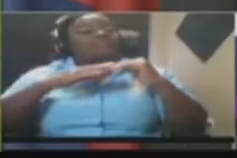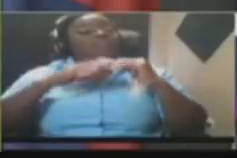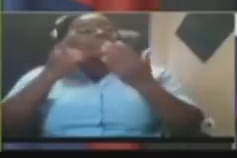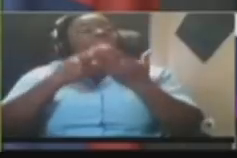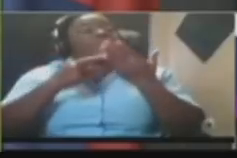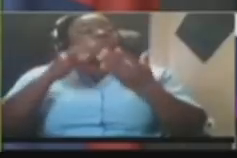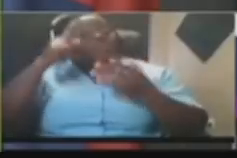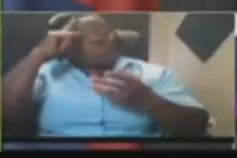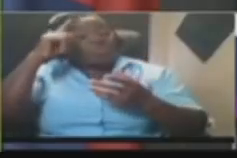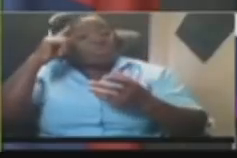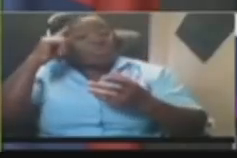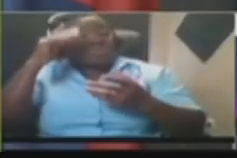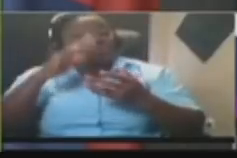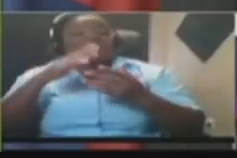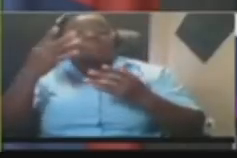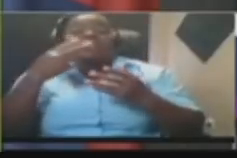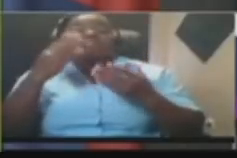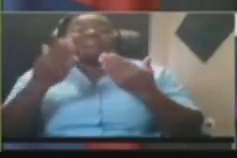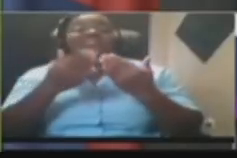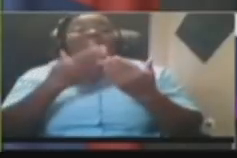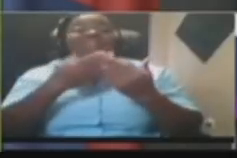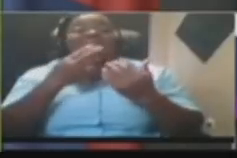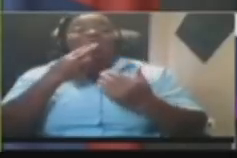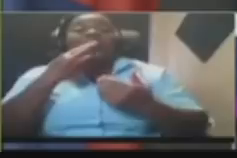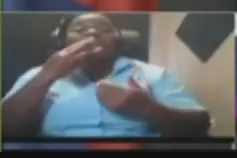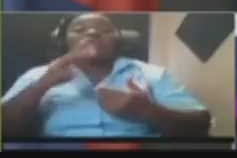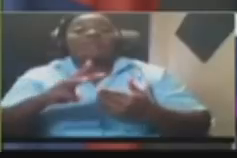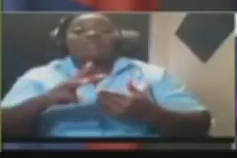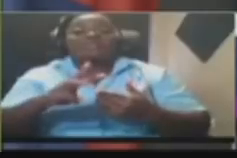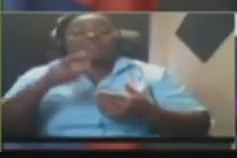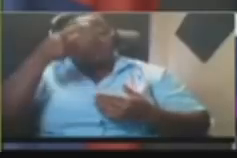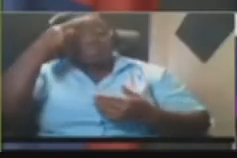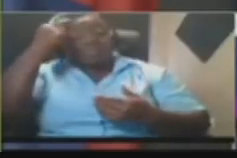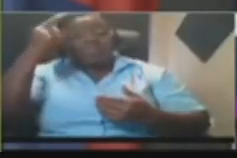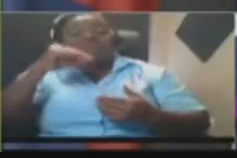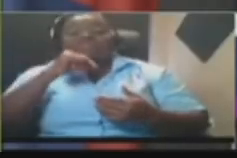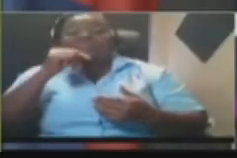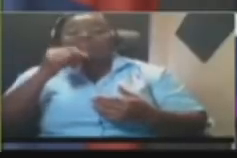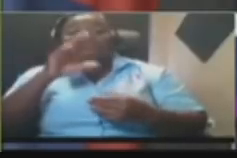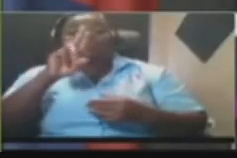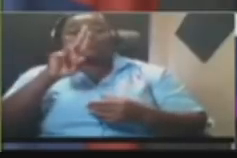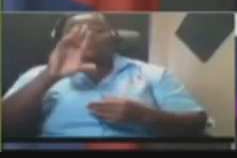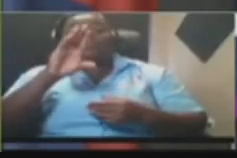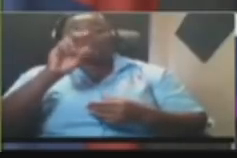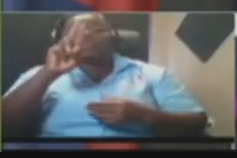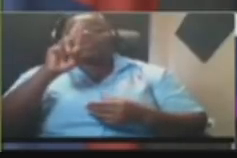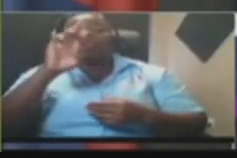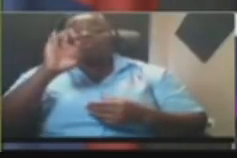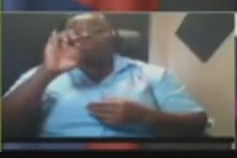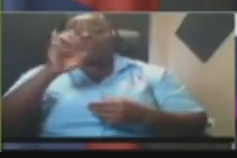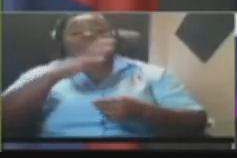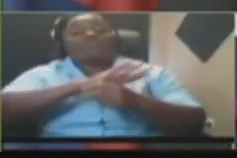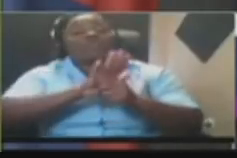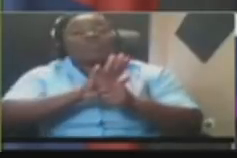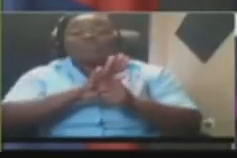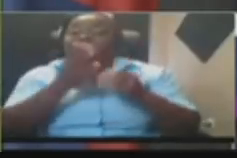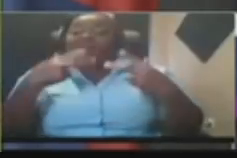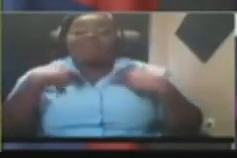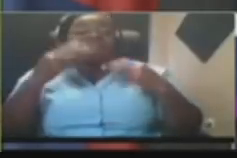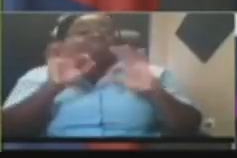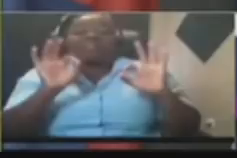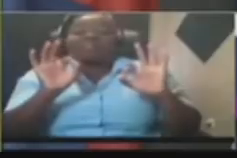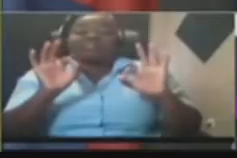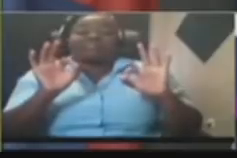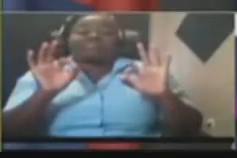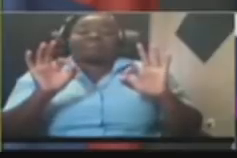because there is no cure for COVID-19. The infection that can come